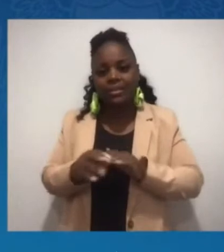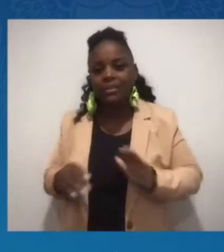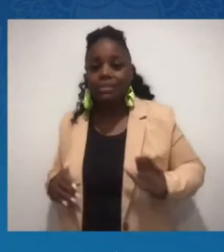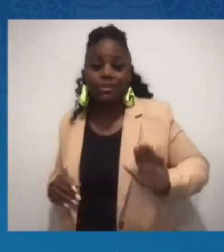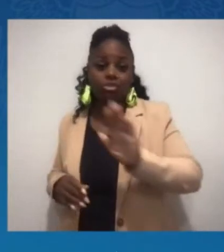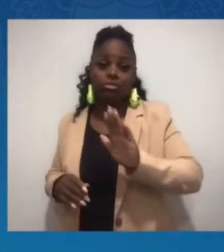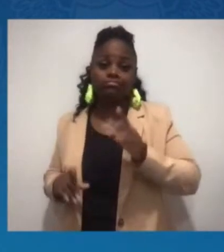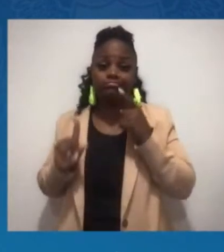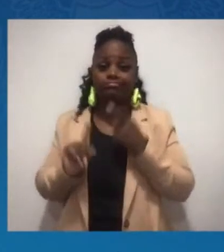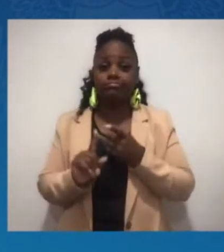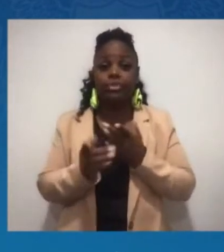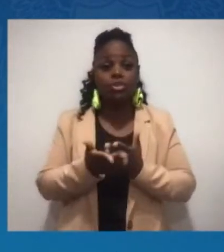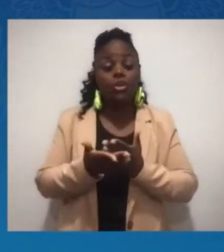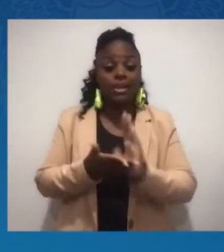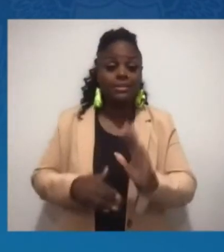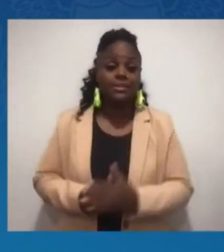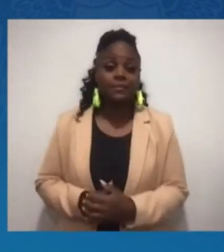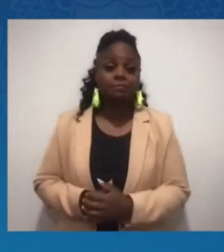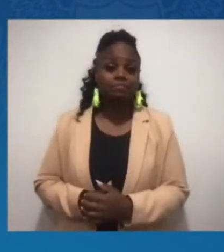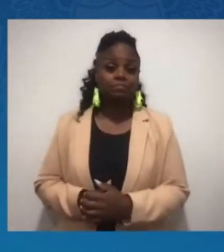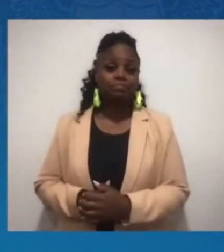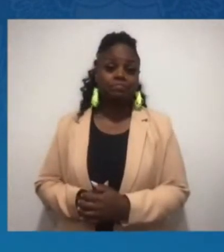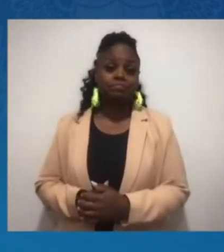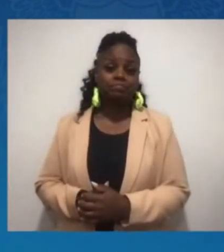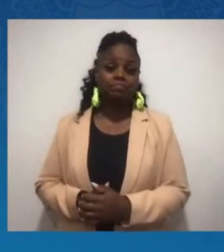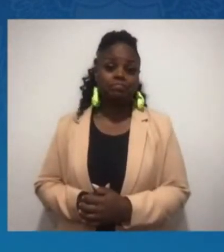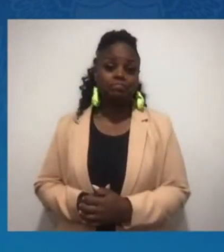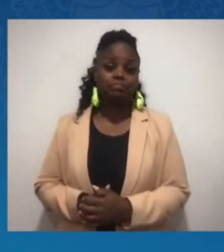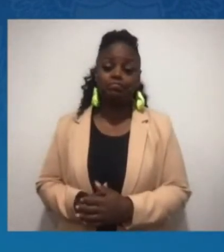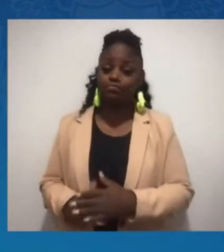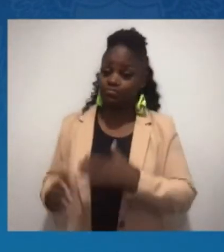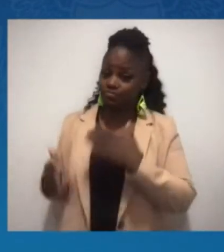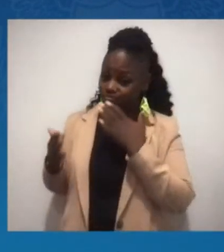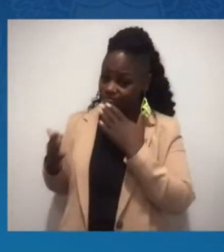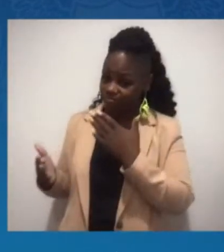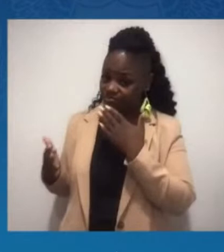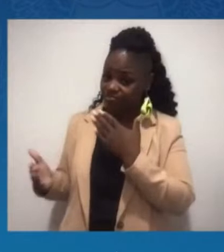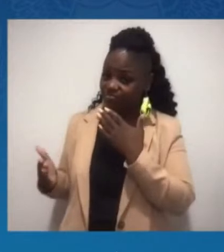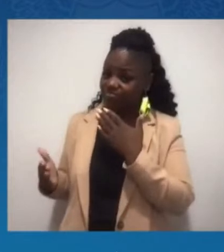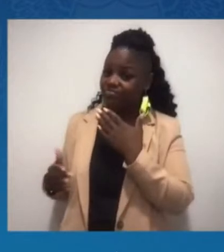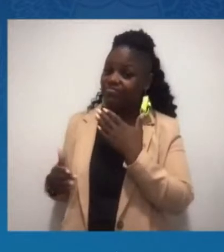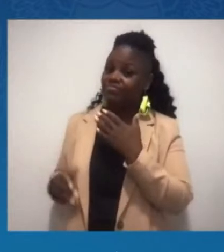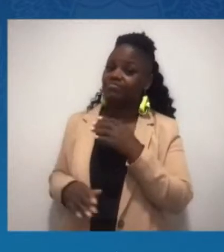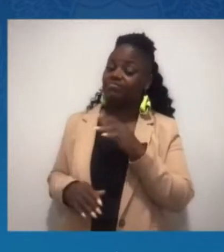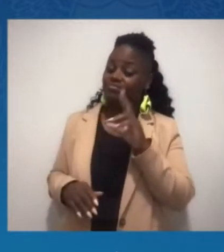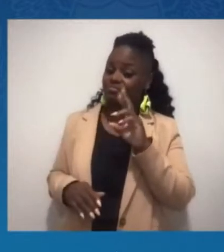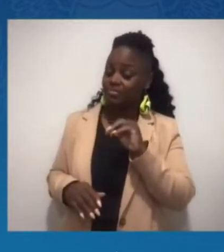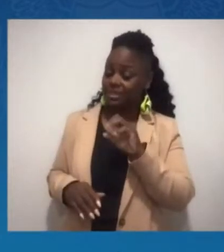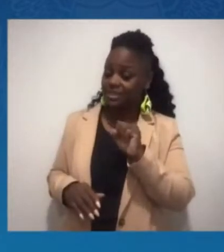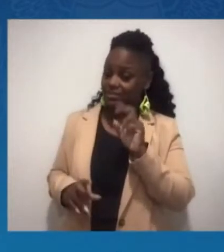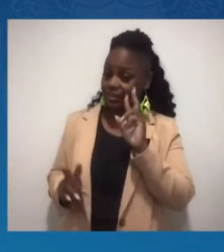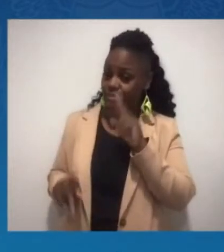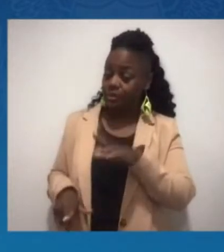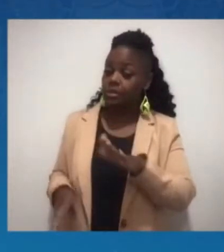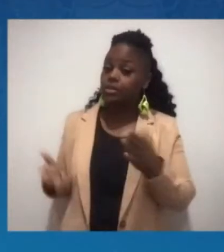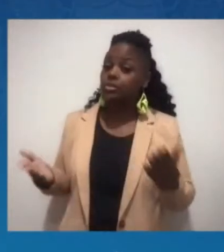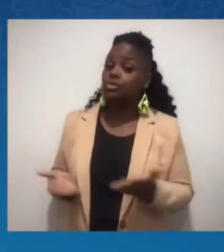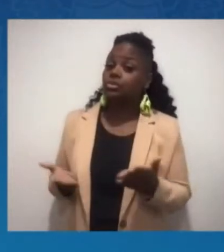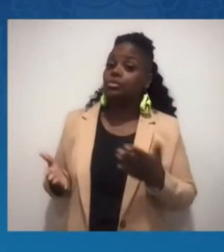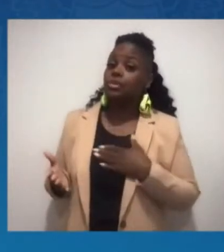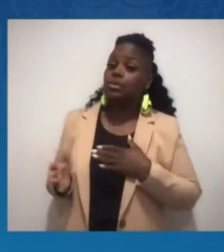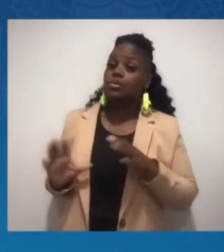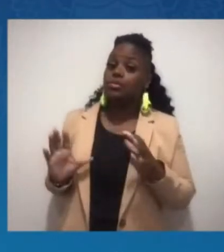Thank you so much, Vice President. At NARAL and across the movement, we often talk about abortion access as